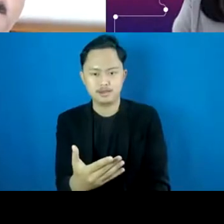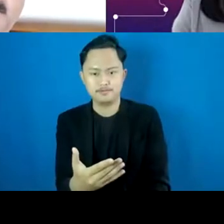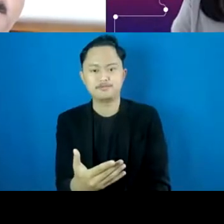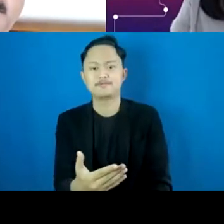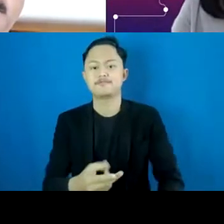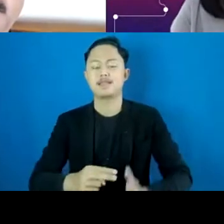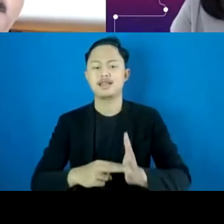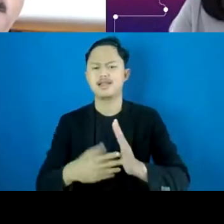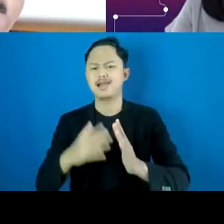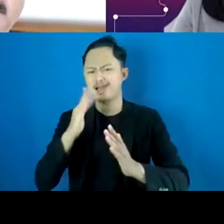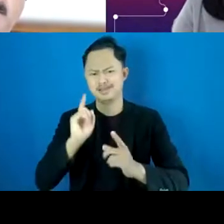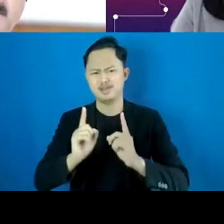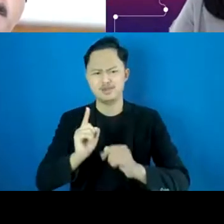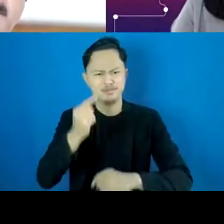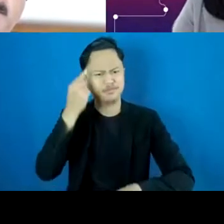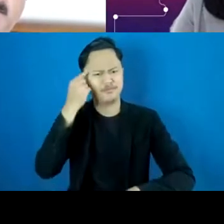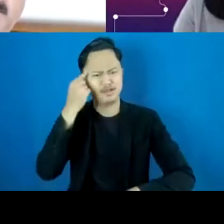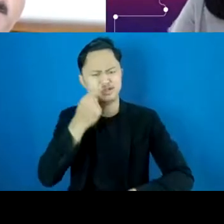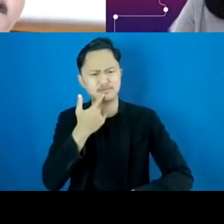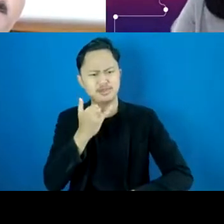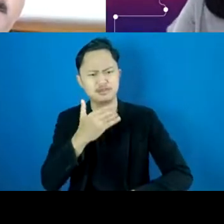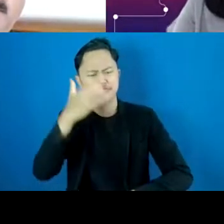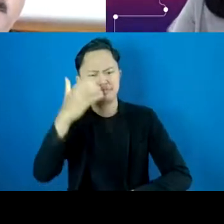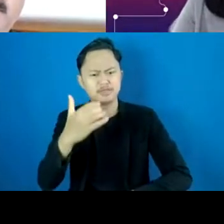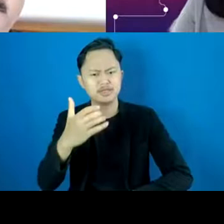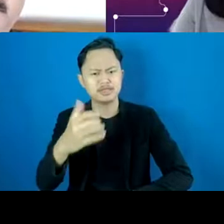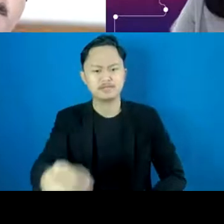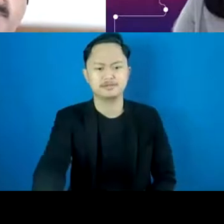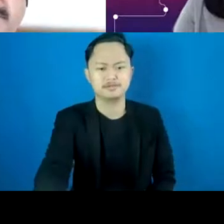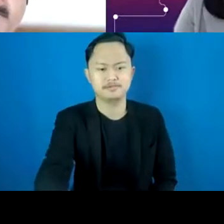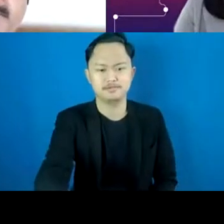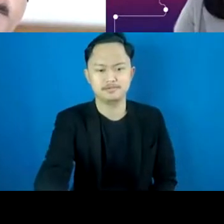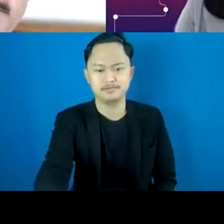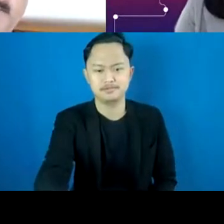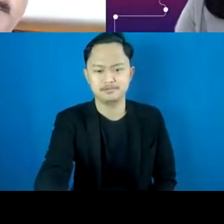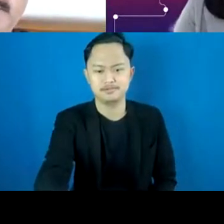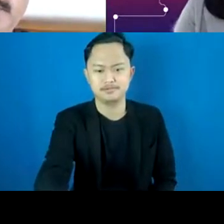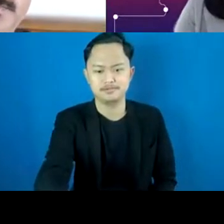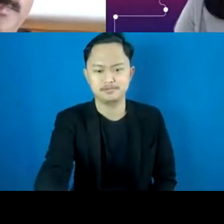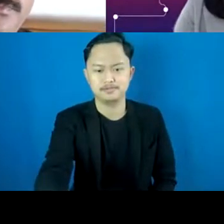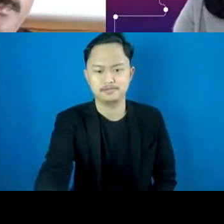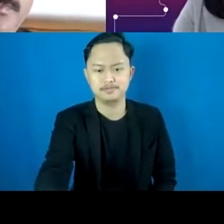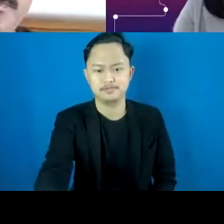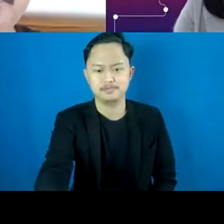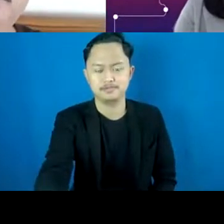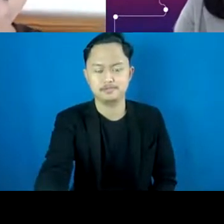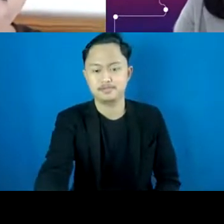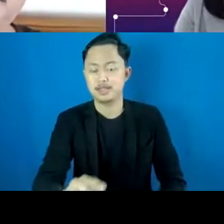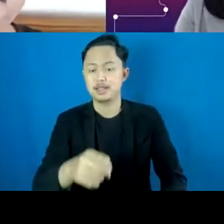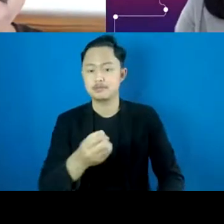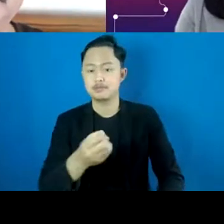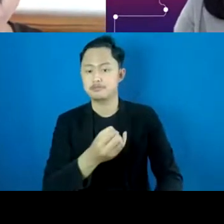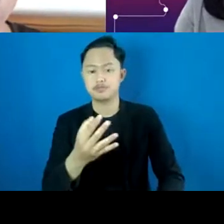make sense to have different buses and different chemistries or different batteries for different routes on a